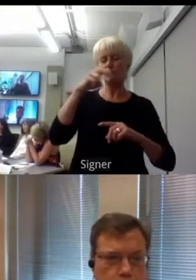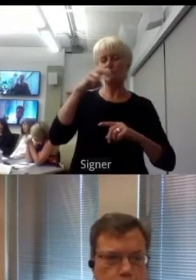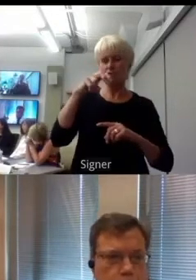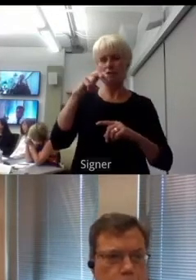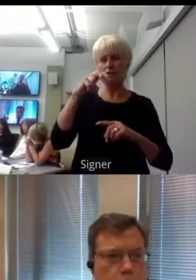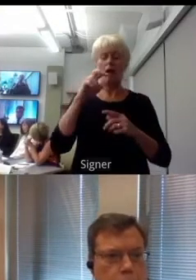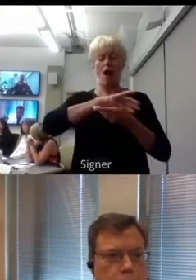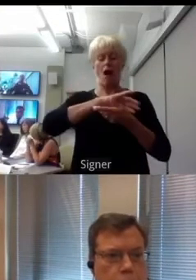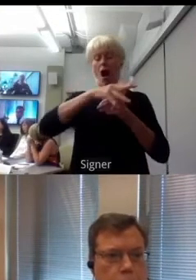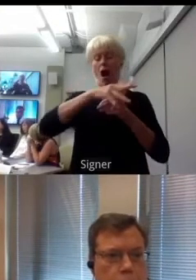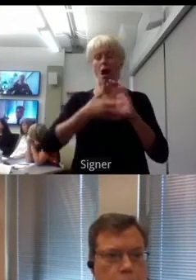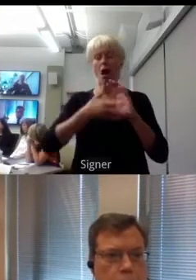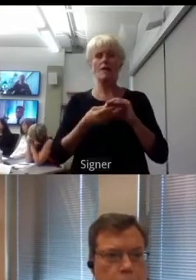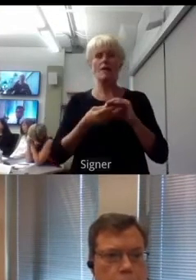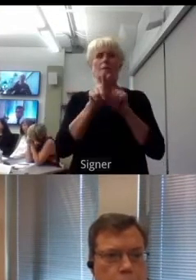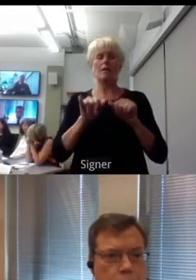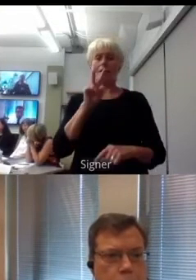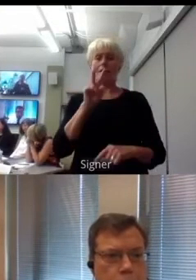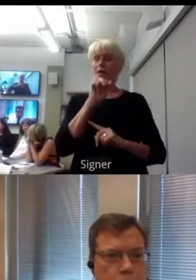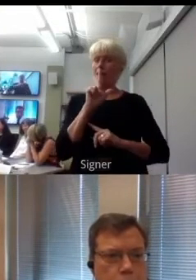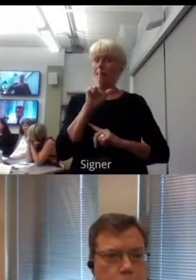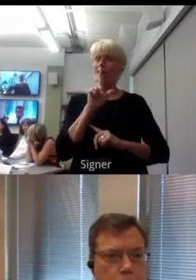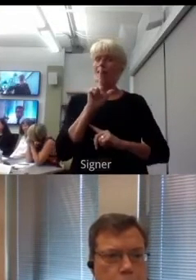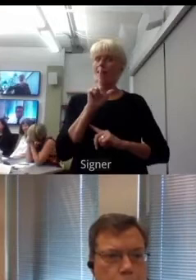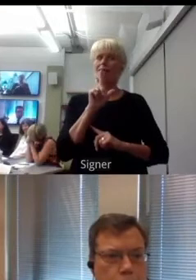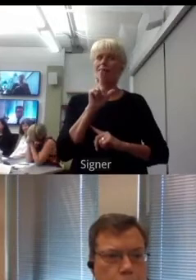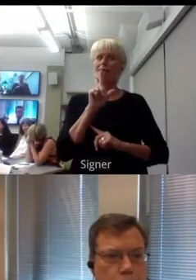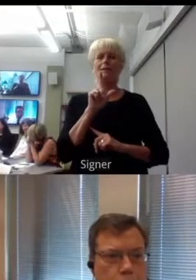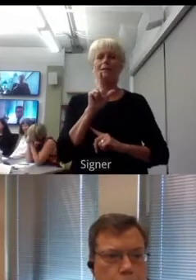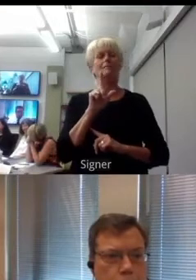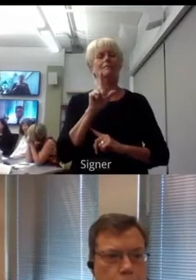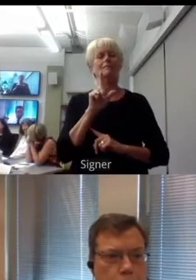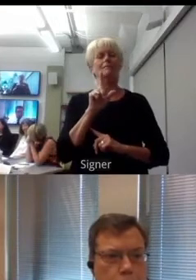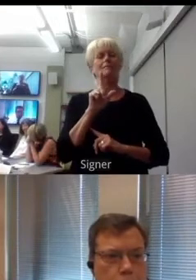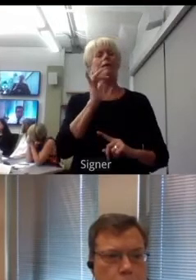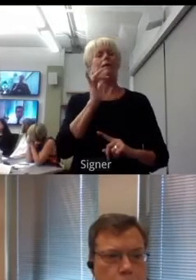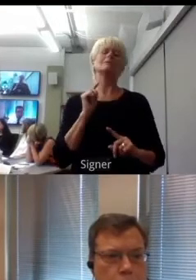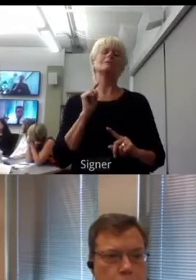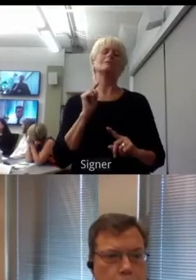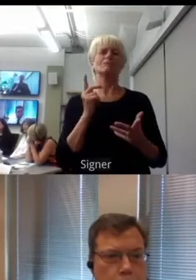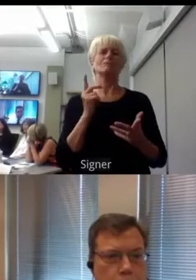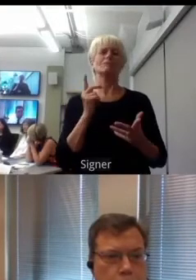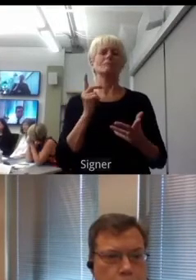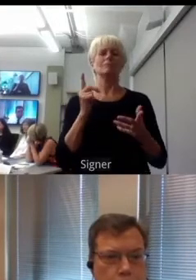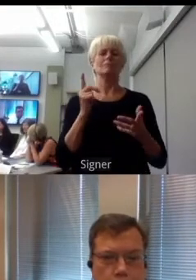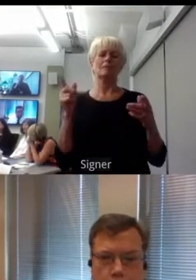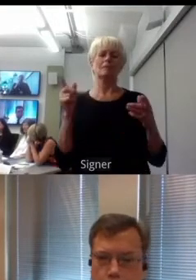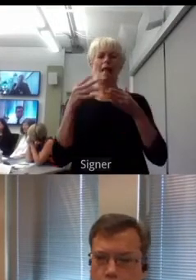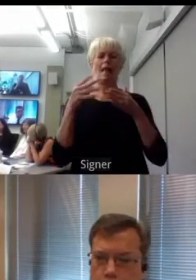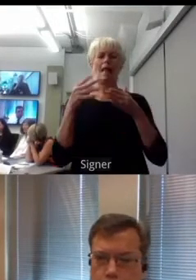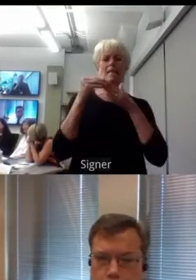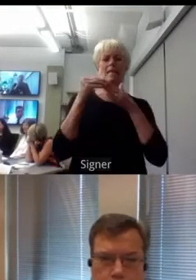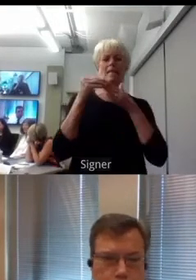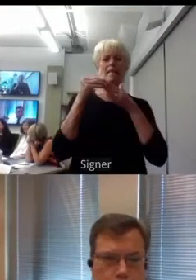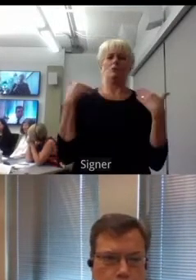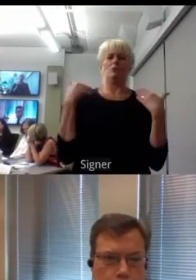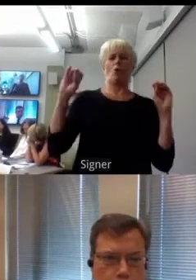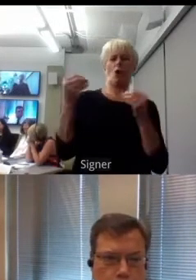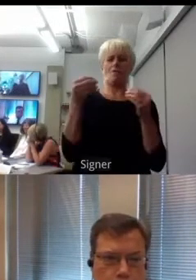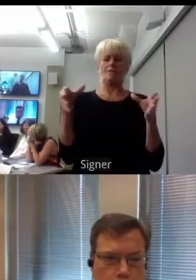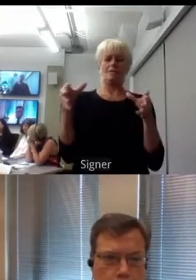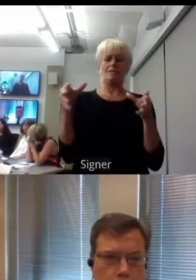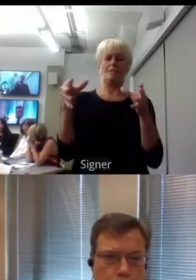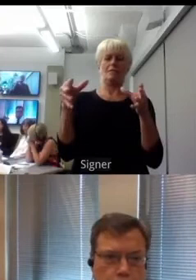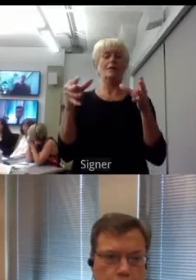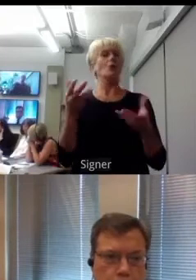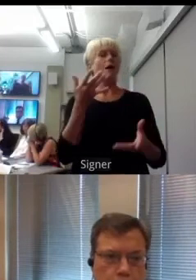the good fortune of being in of steering the minister's office, and we had the good fortune of her being there as